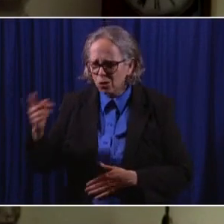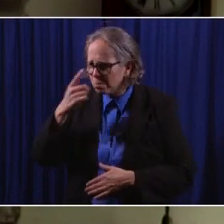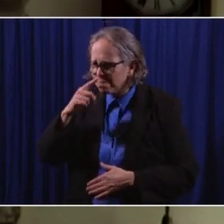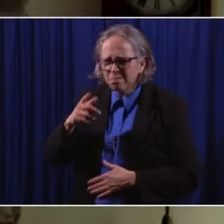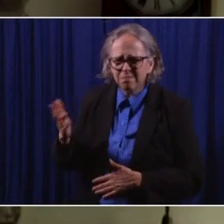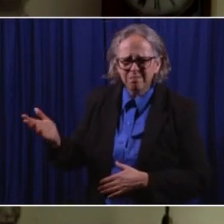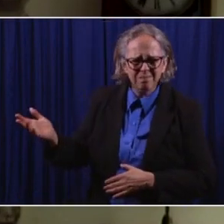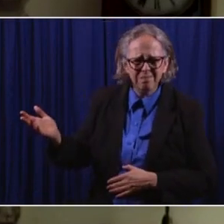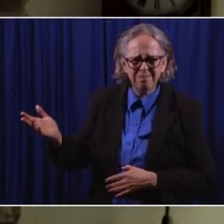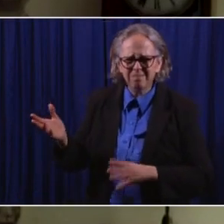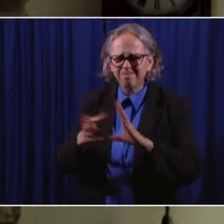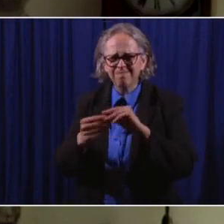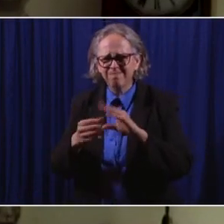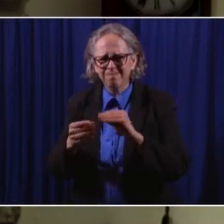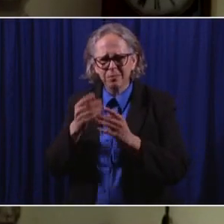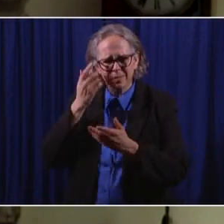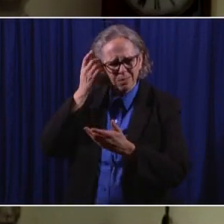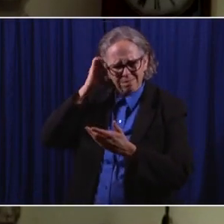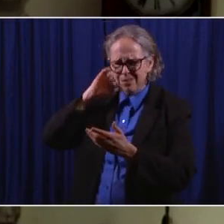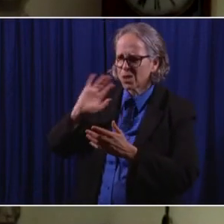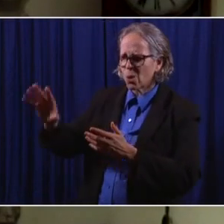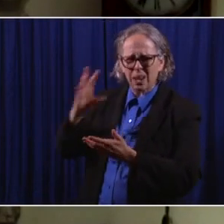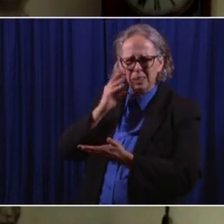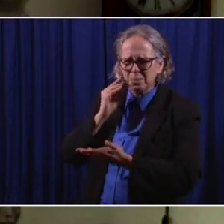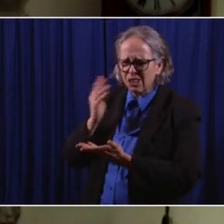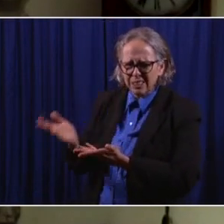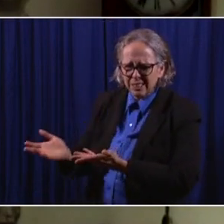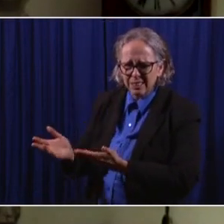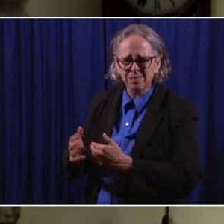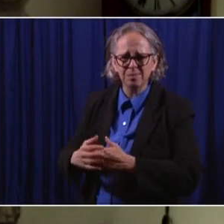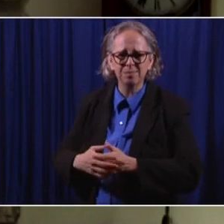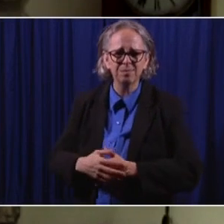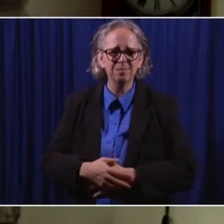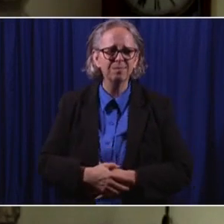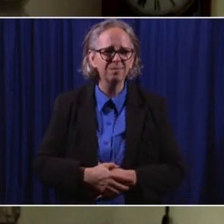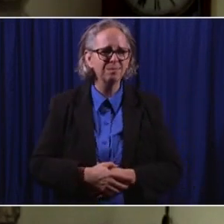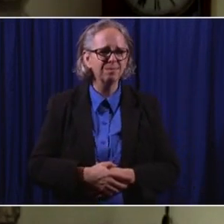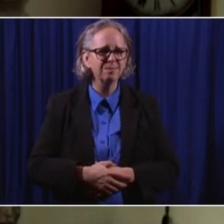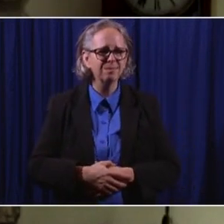kind of walk us through the experience that you've had.